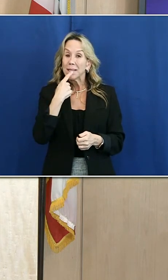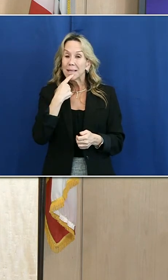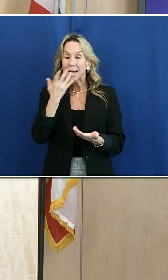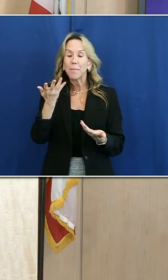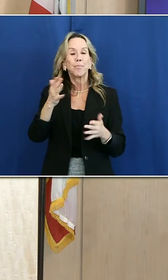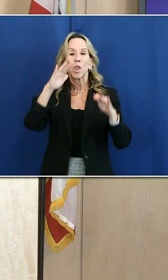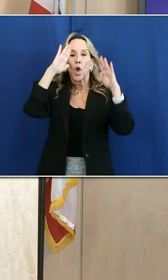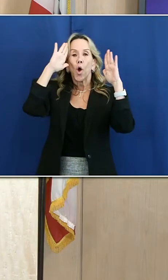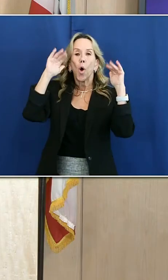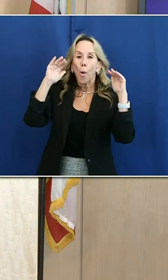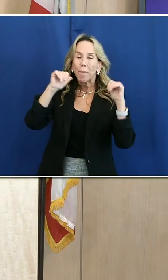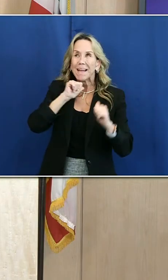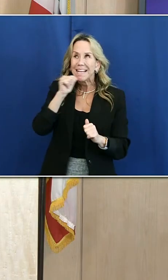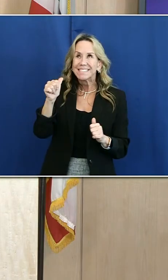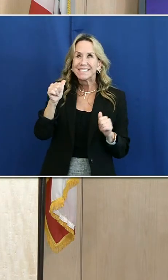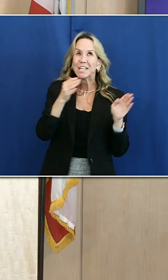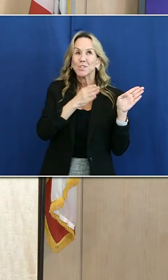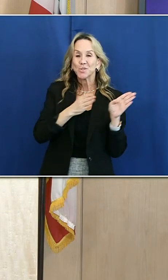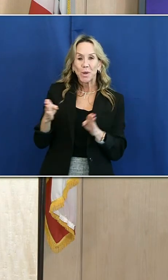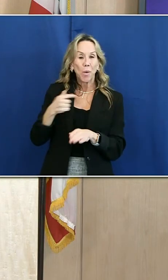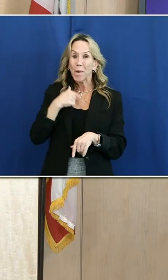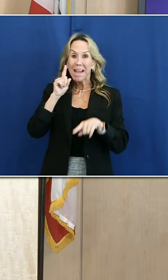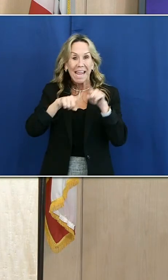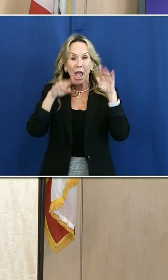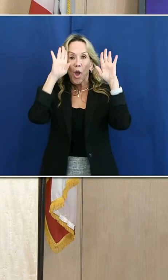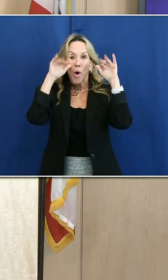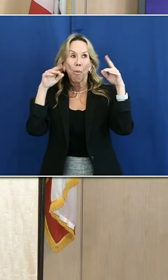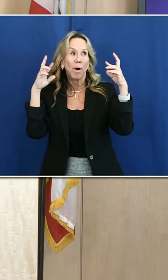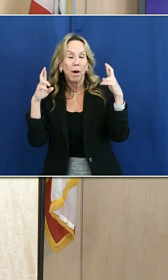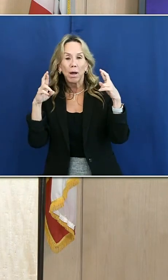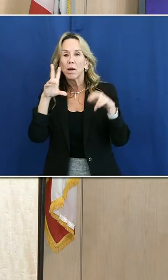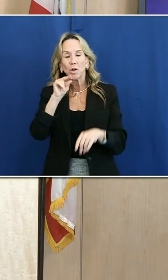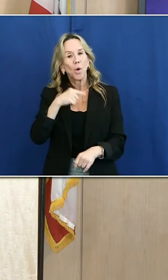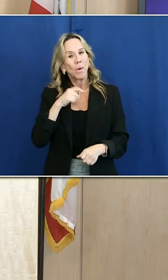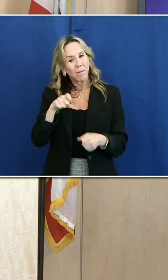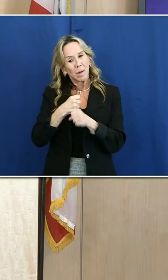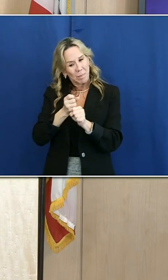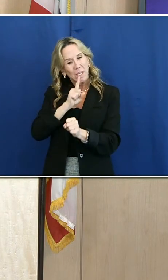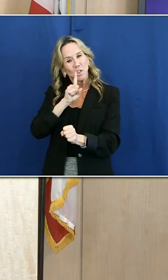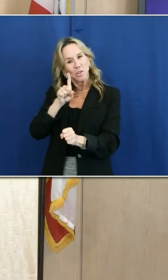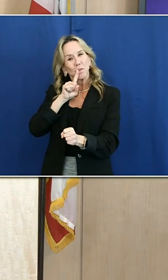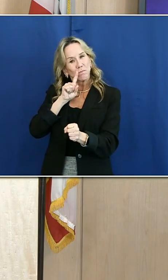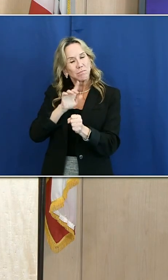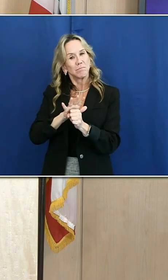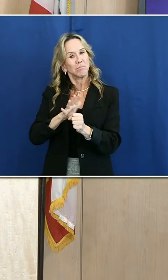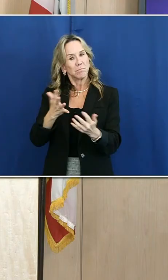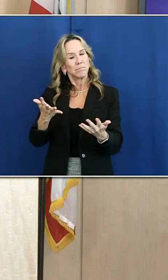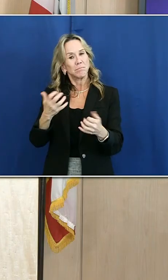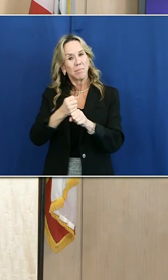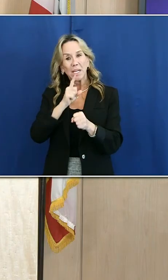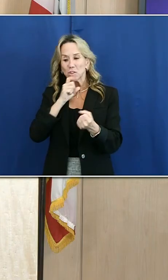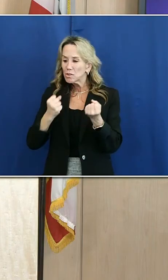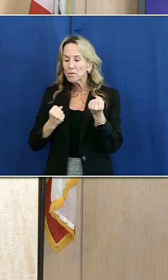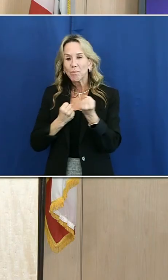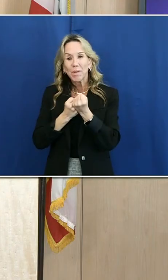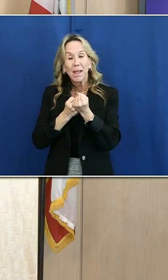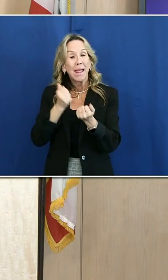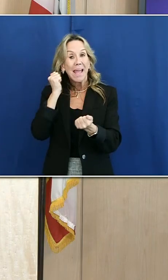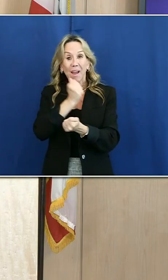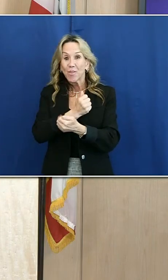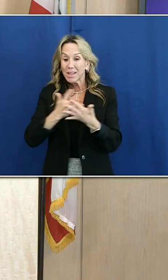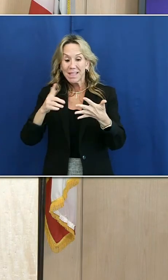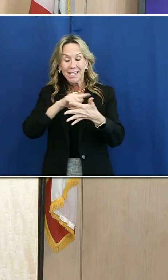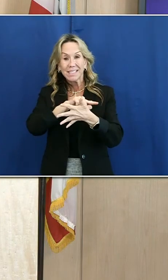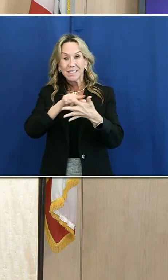not a strategy, so we can't just hope. We have to ensure that everything that Mr. Johnston said in terms of all